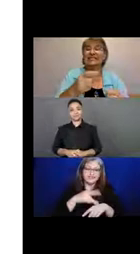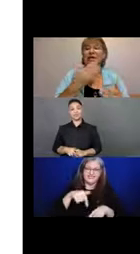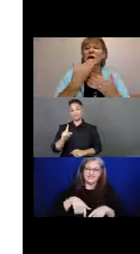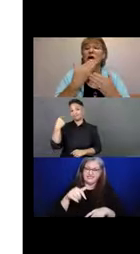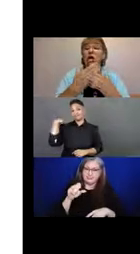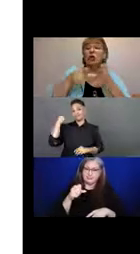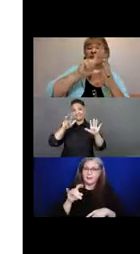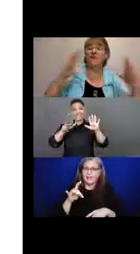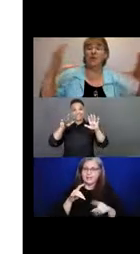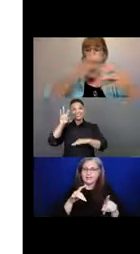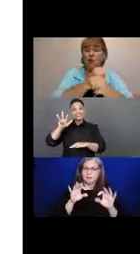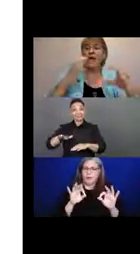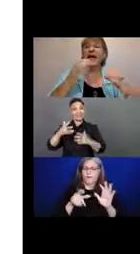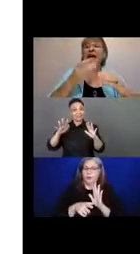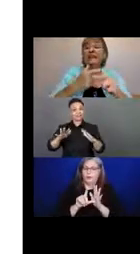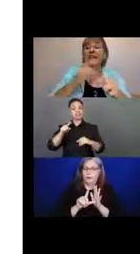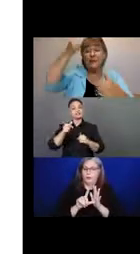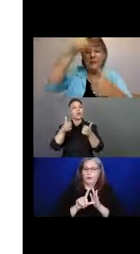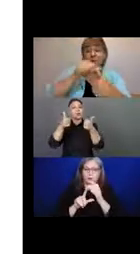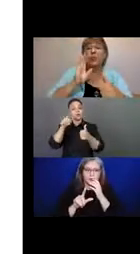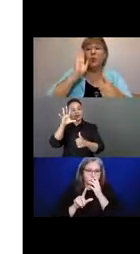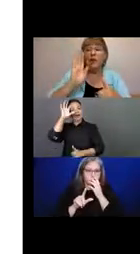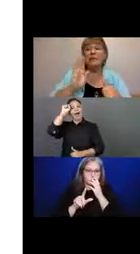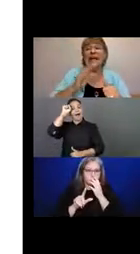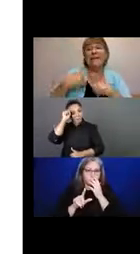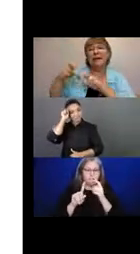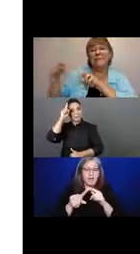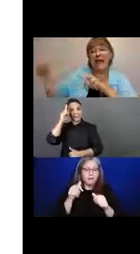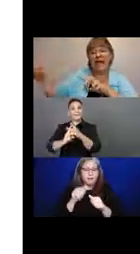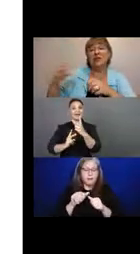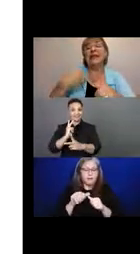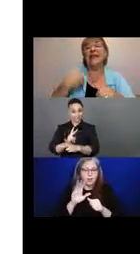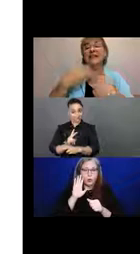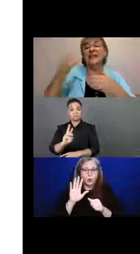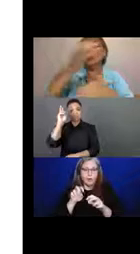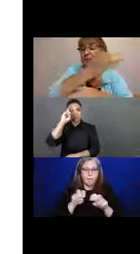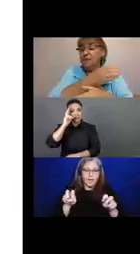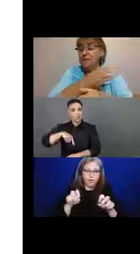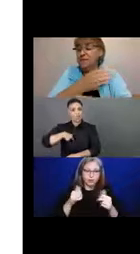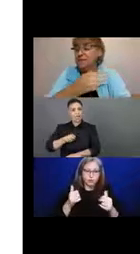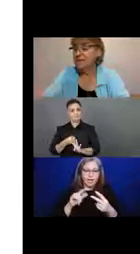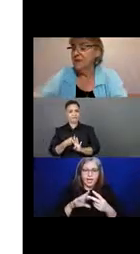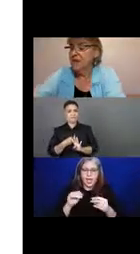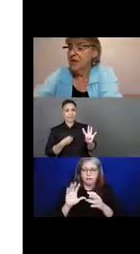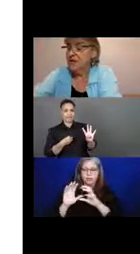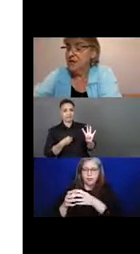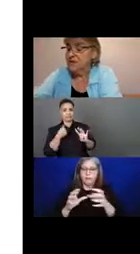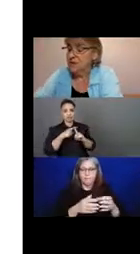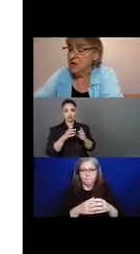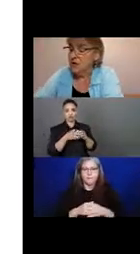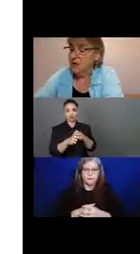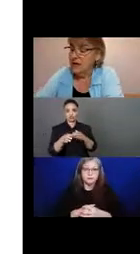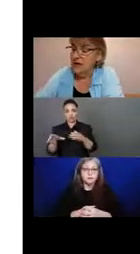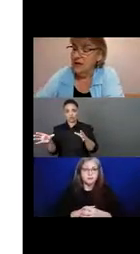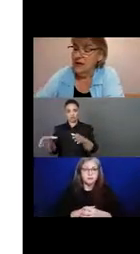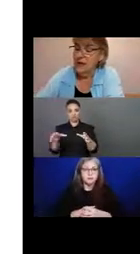this is a good review. And then remember, we will be having a panel and having groups. So